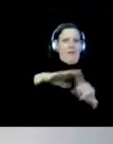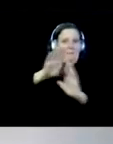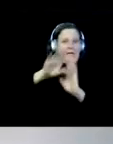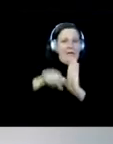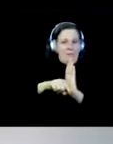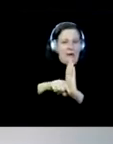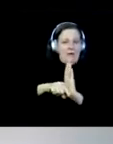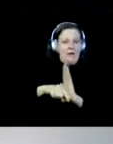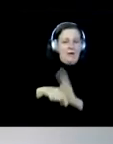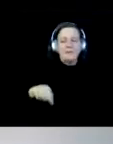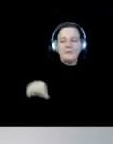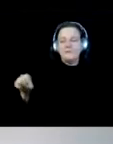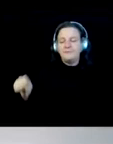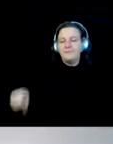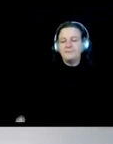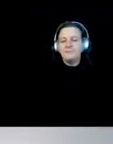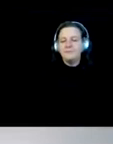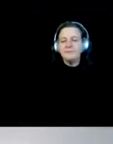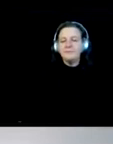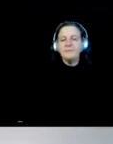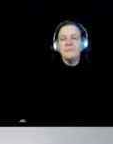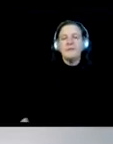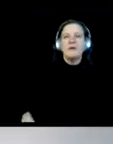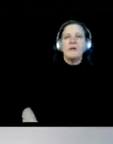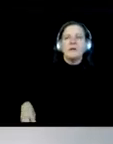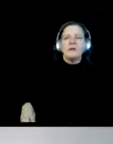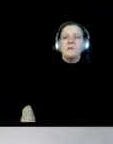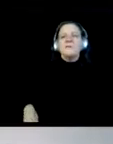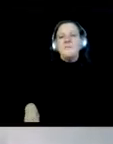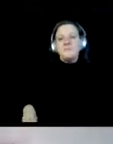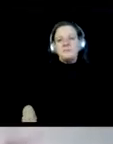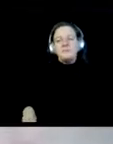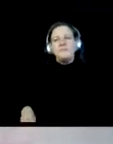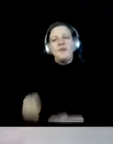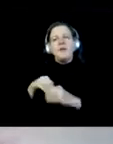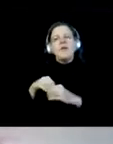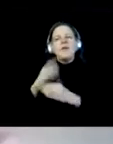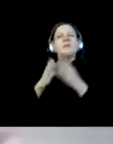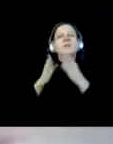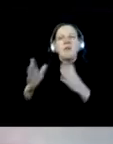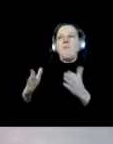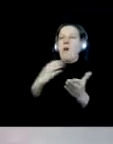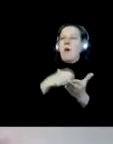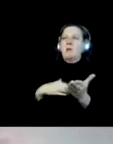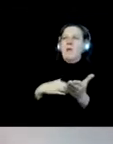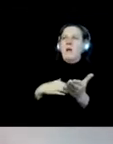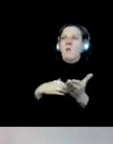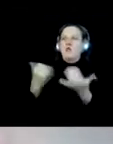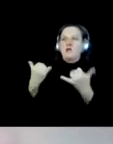Yeah, I mean, in some ways I wish I made, or I still could make, but just a film of that.